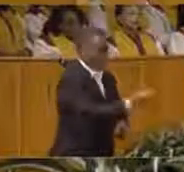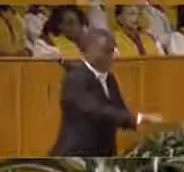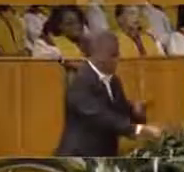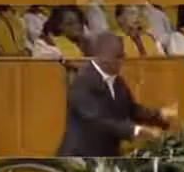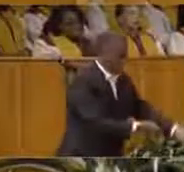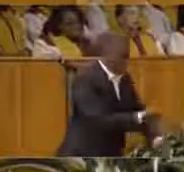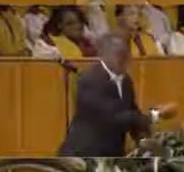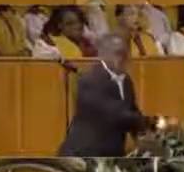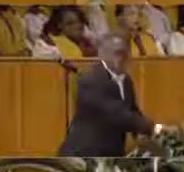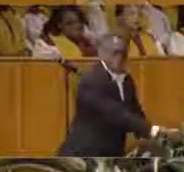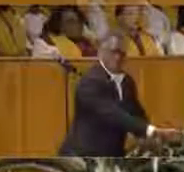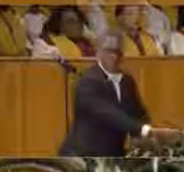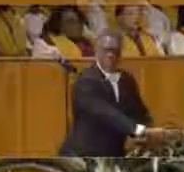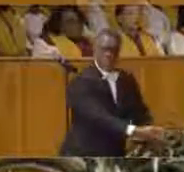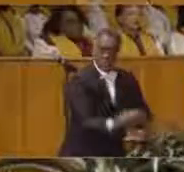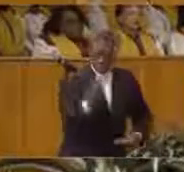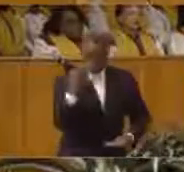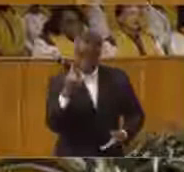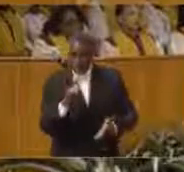throw money down?